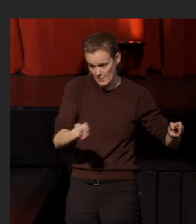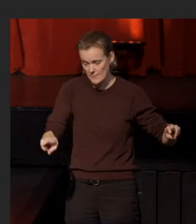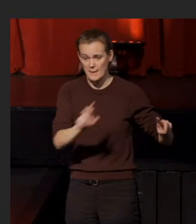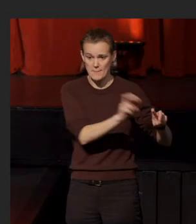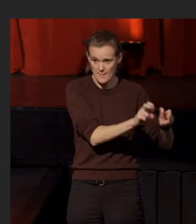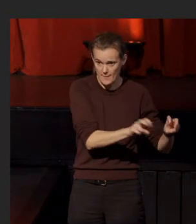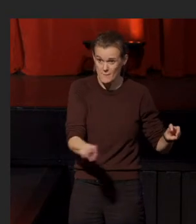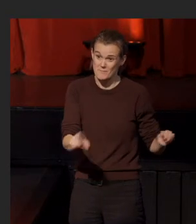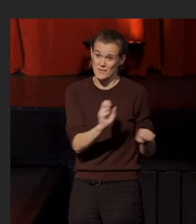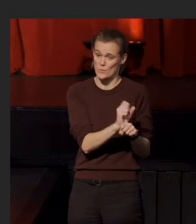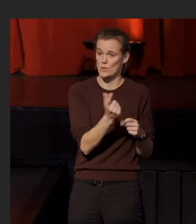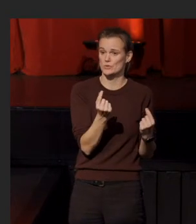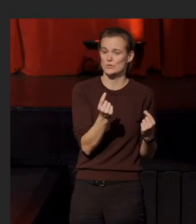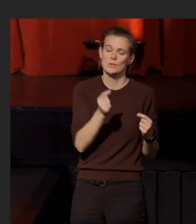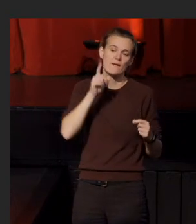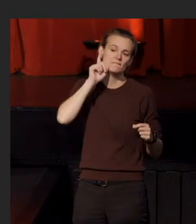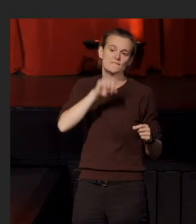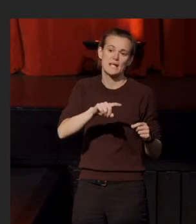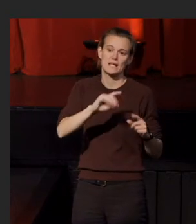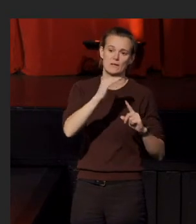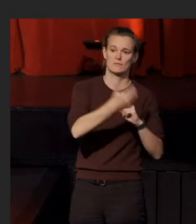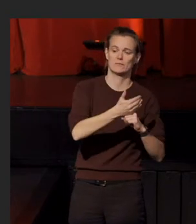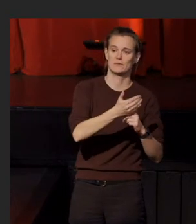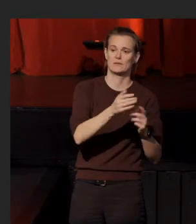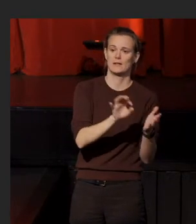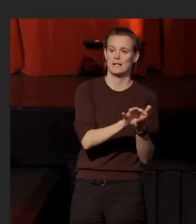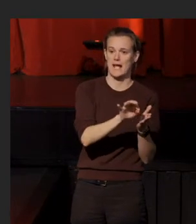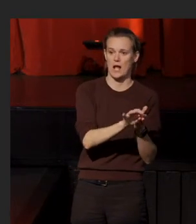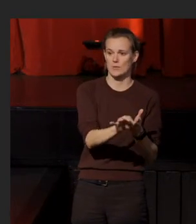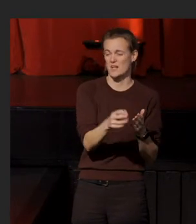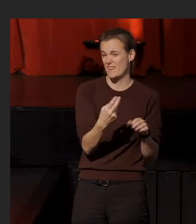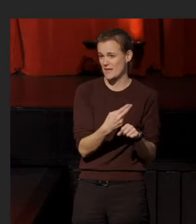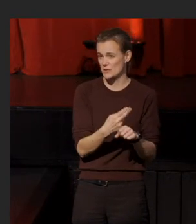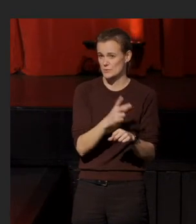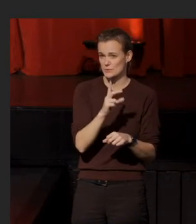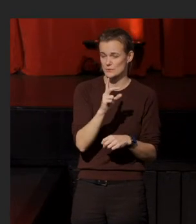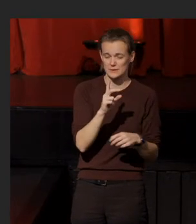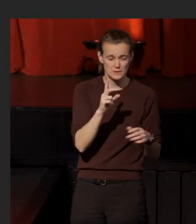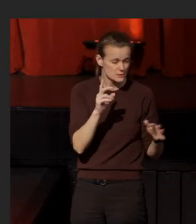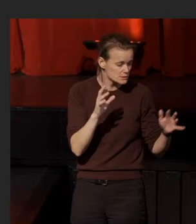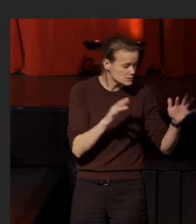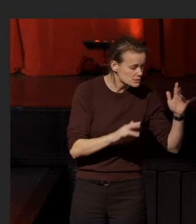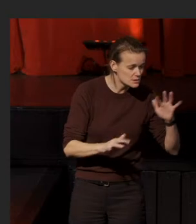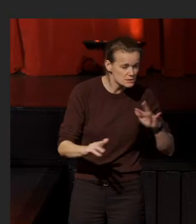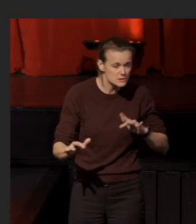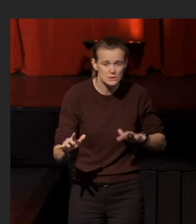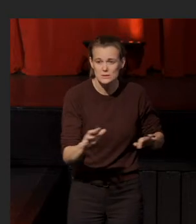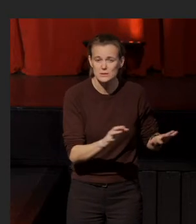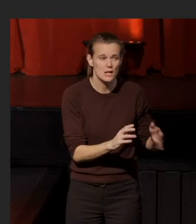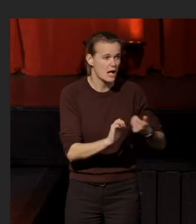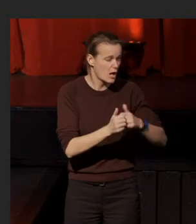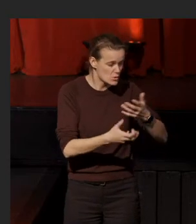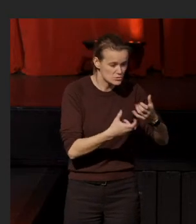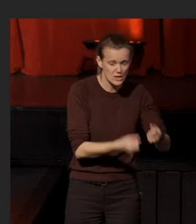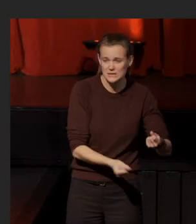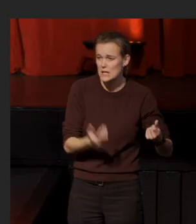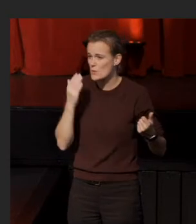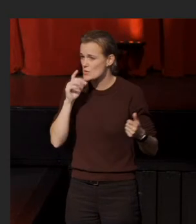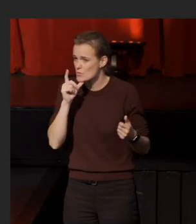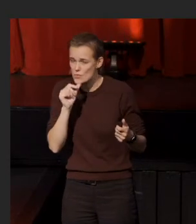on the internet and sow discord and make it very confusing what to trust and undermine our institutions.